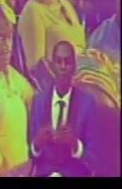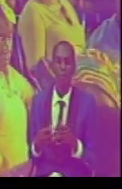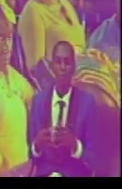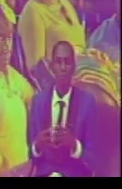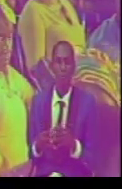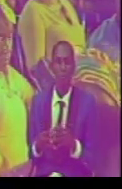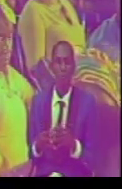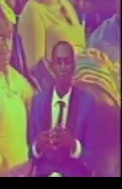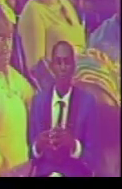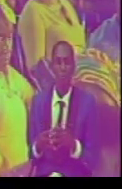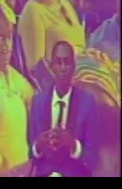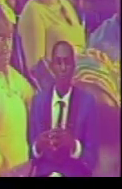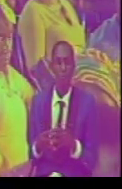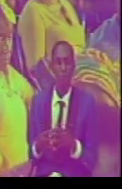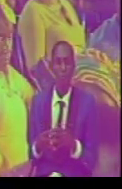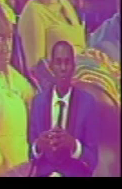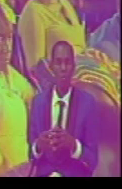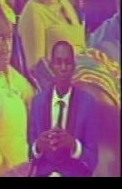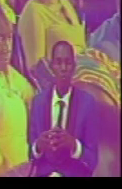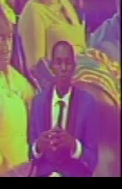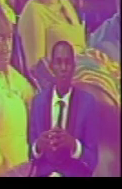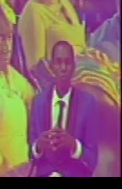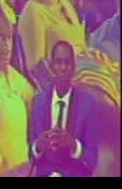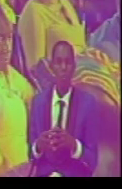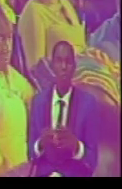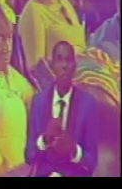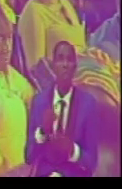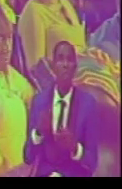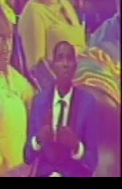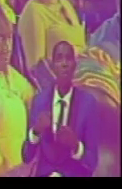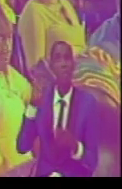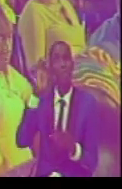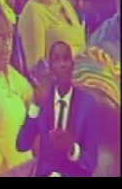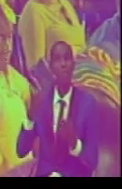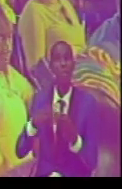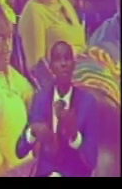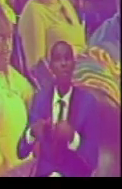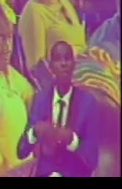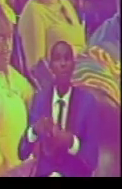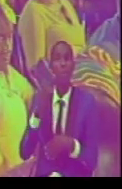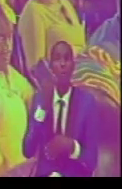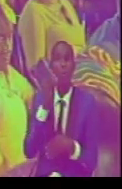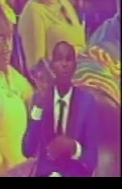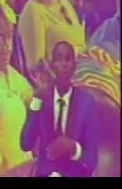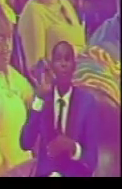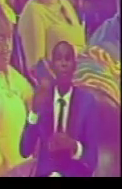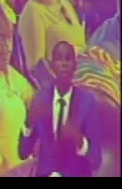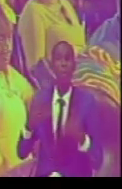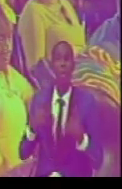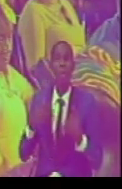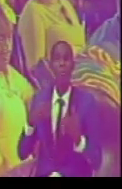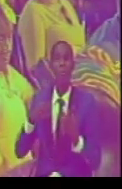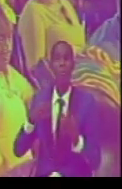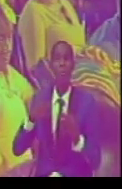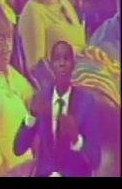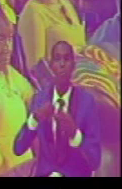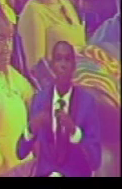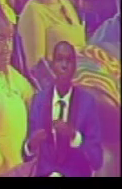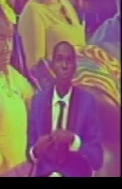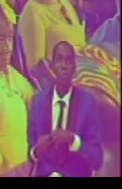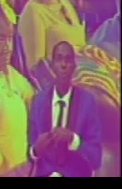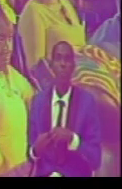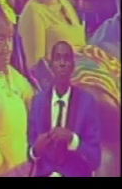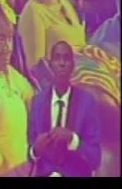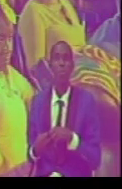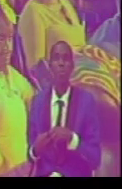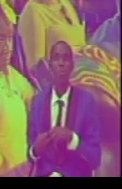a drink in his boss's house. And when he came back home, he started having these troubles in his